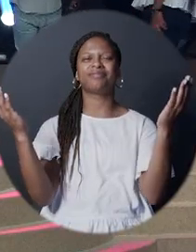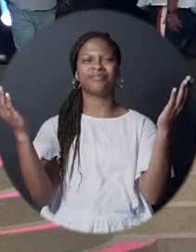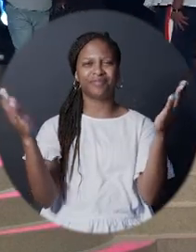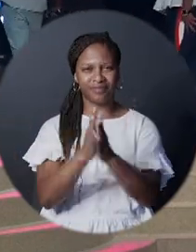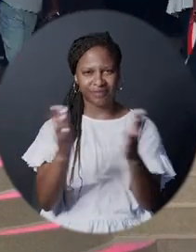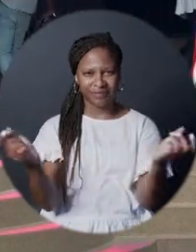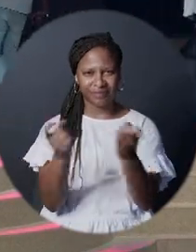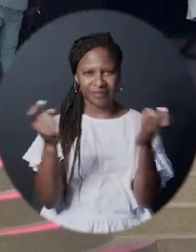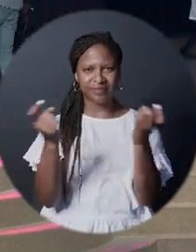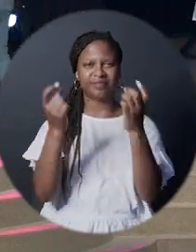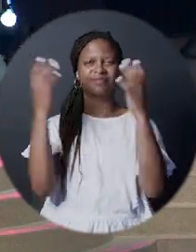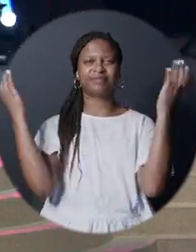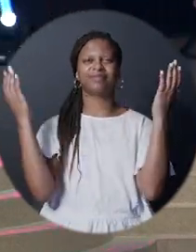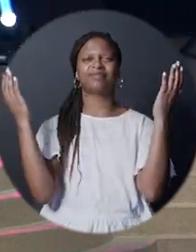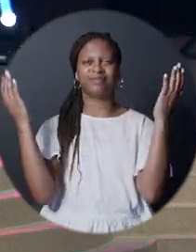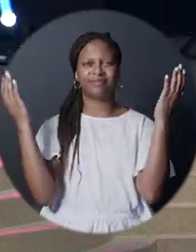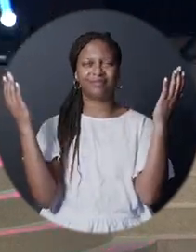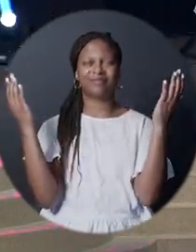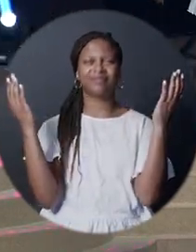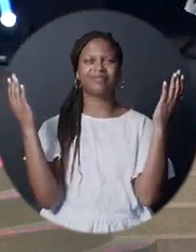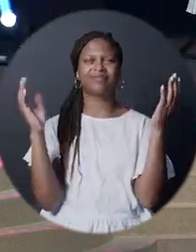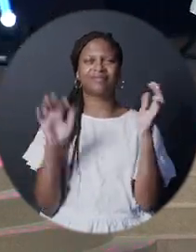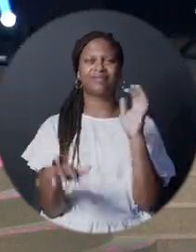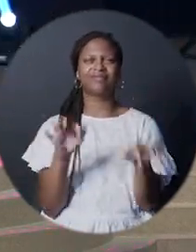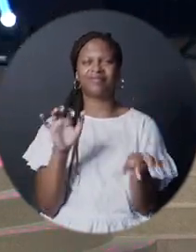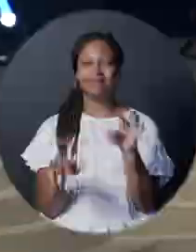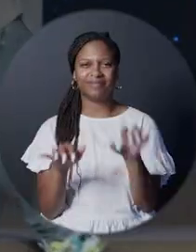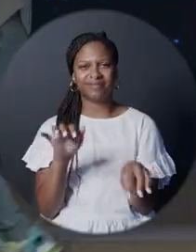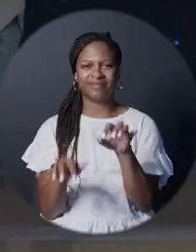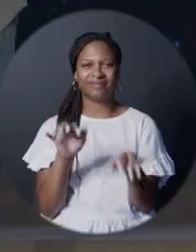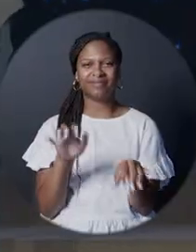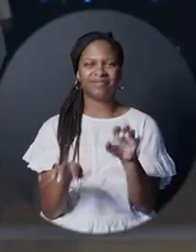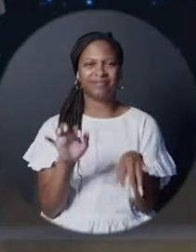hallelujah. Hallelujah.